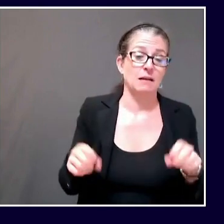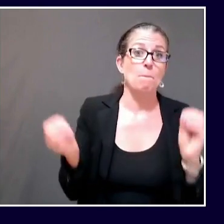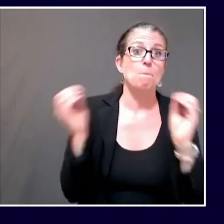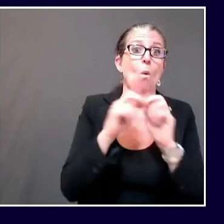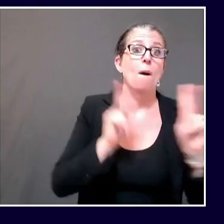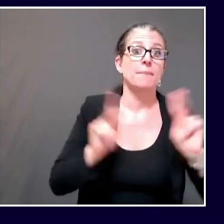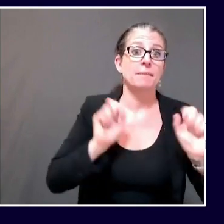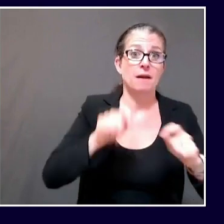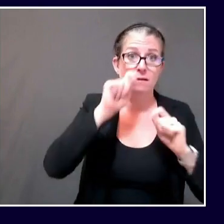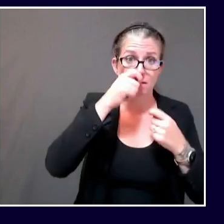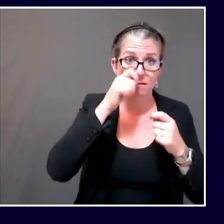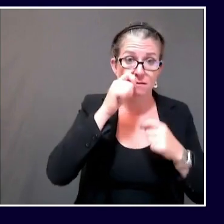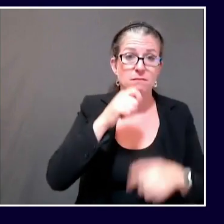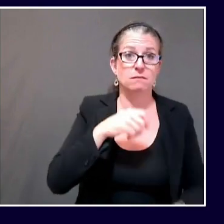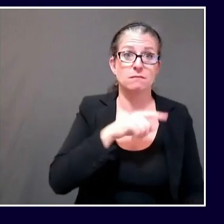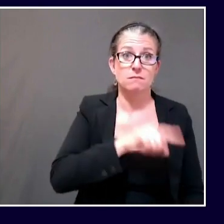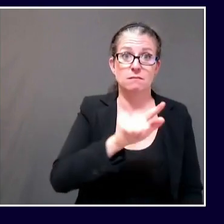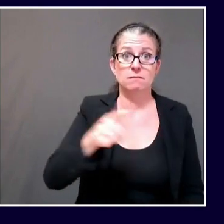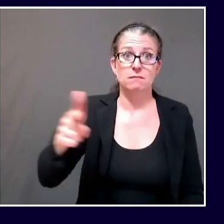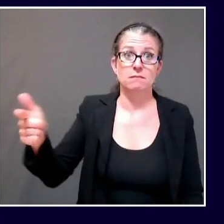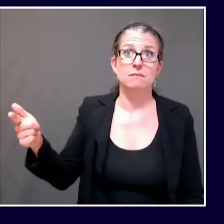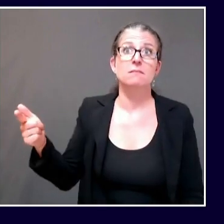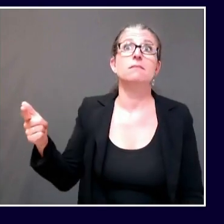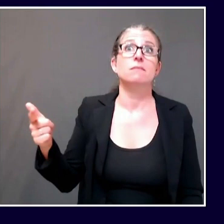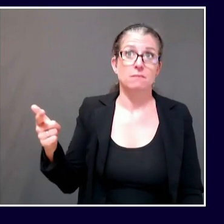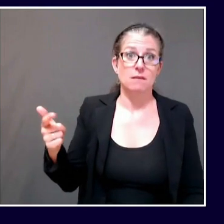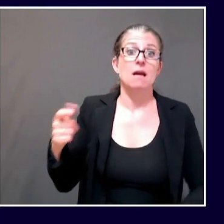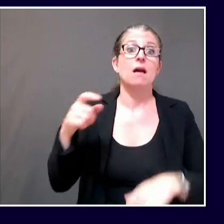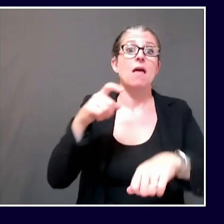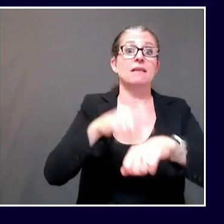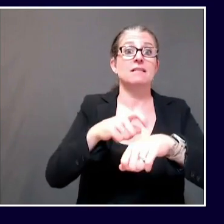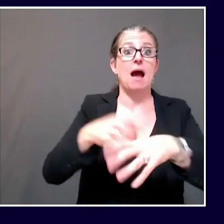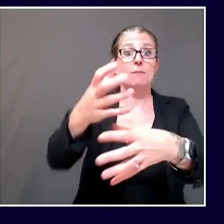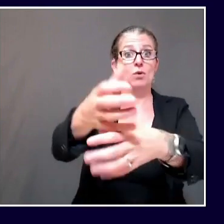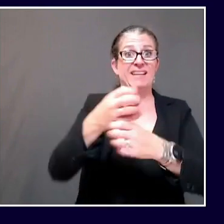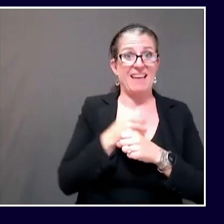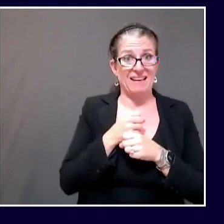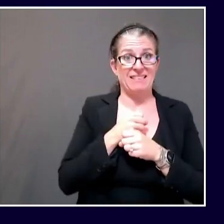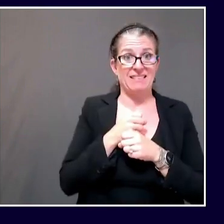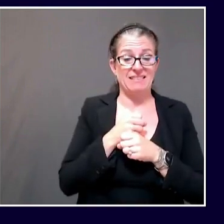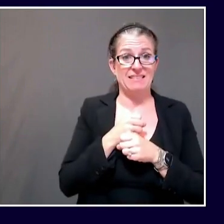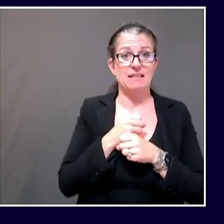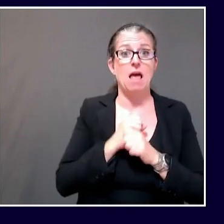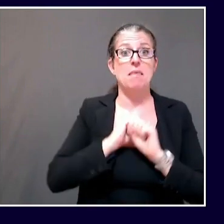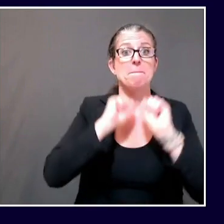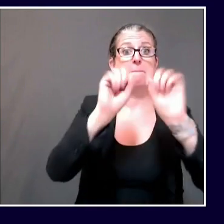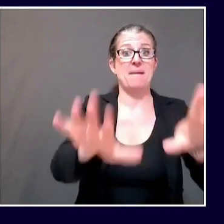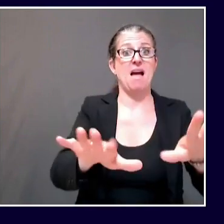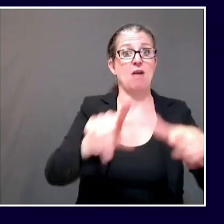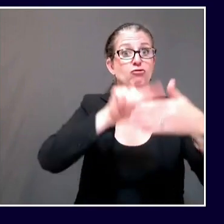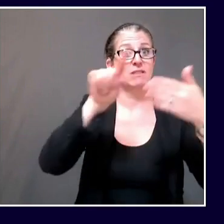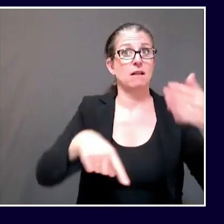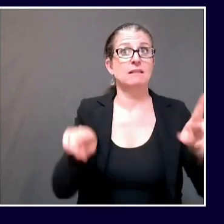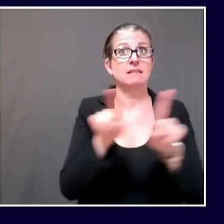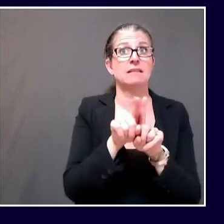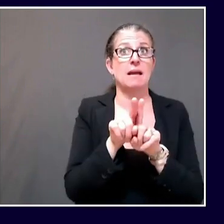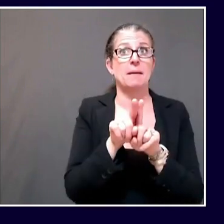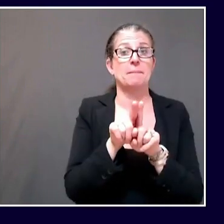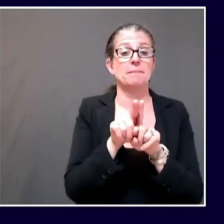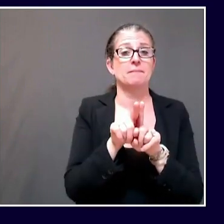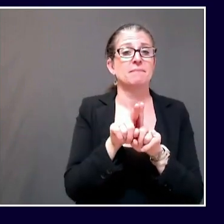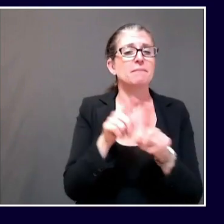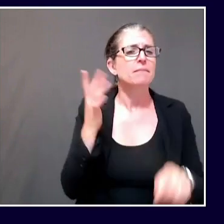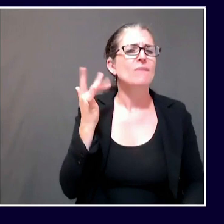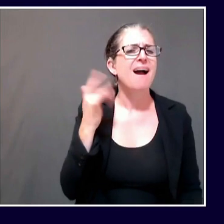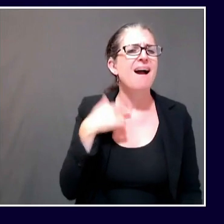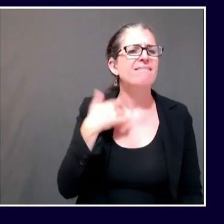the timing of results. I've spoken to several testing facilities this week, some of which send to the state,